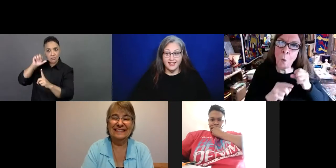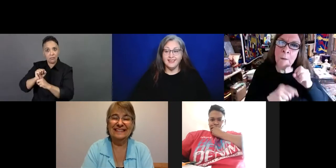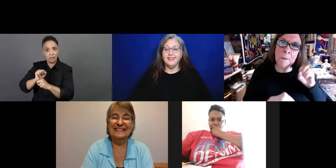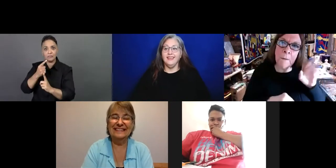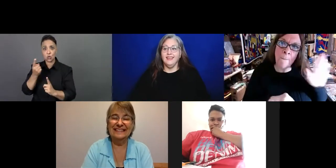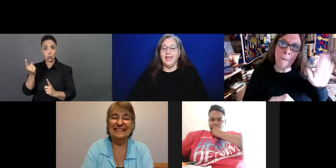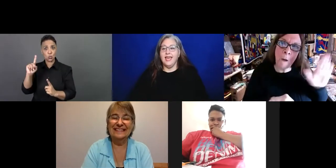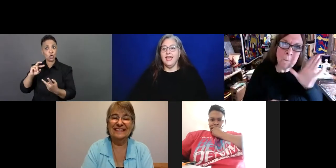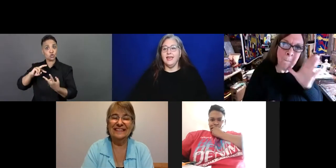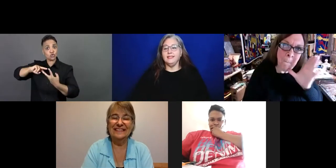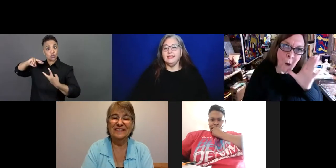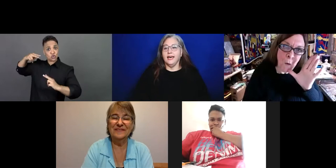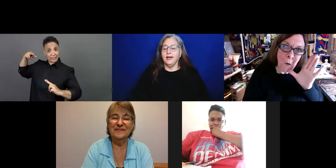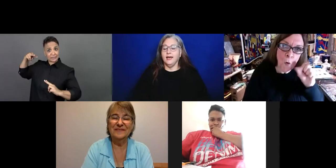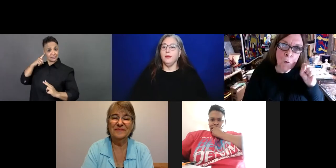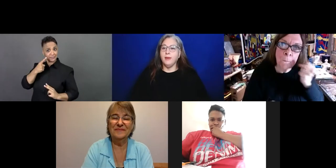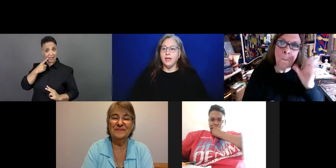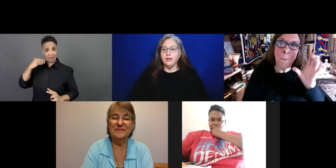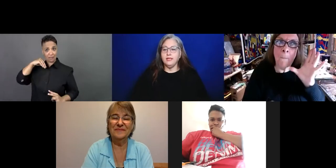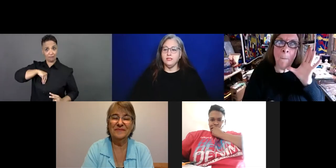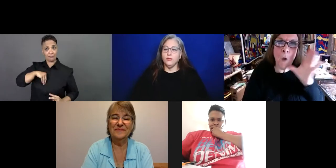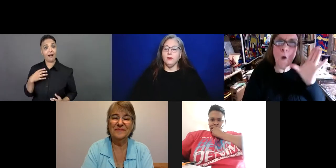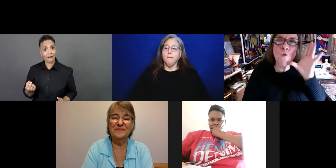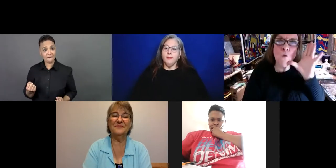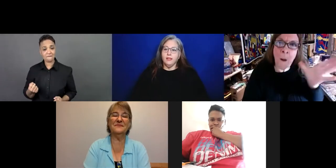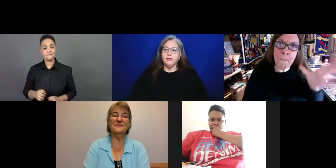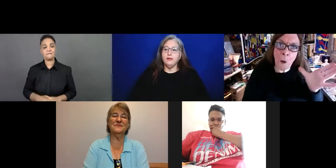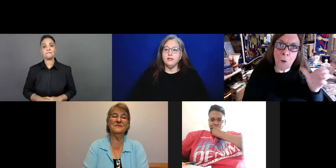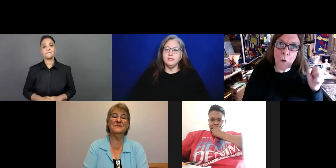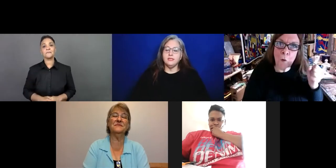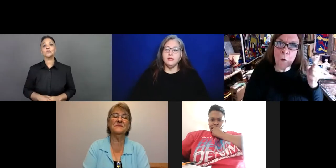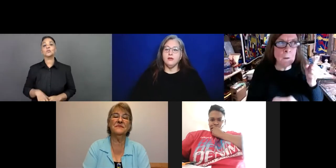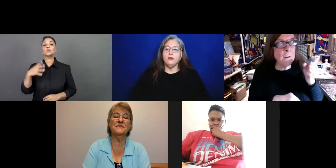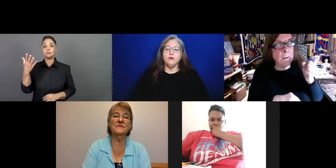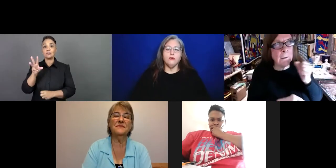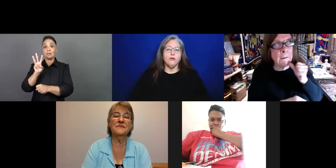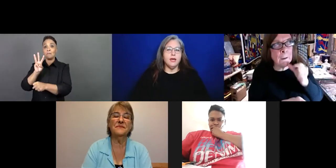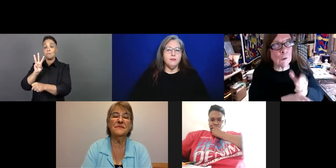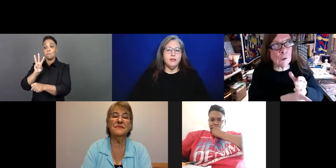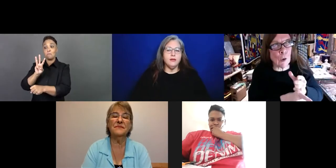genetic. And apparently, so their